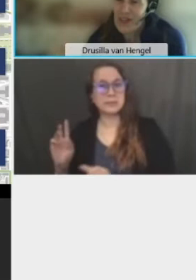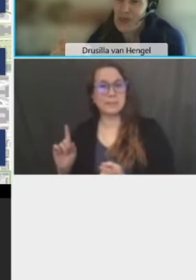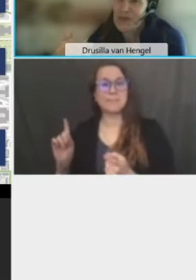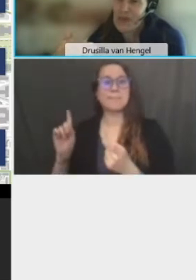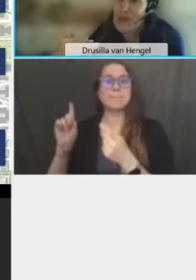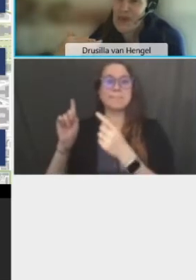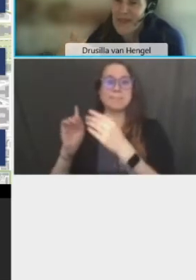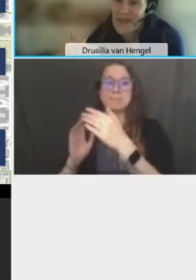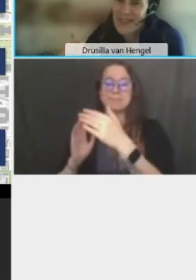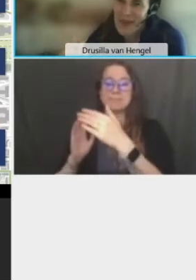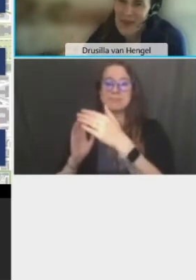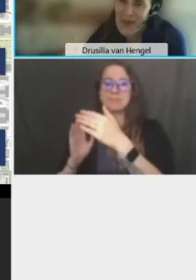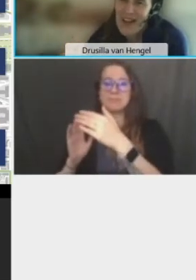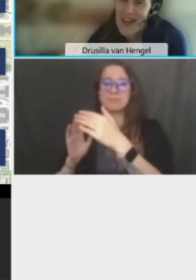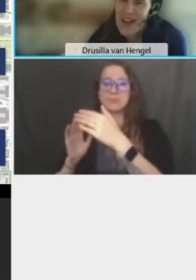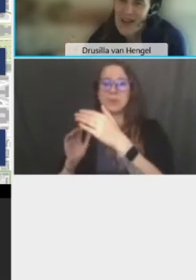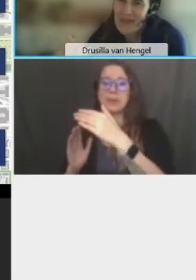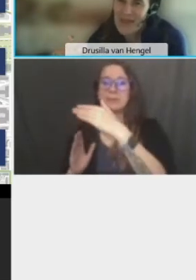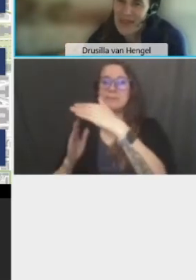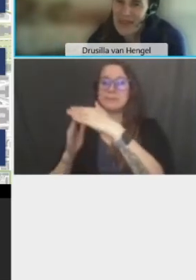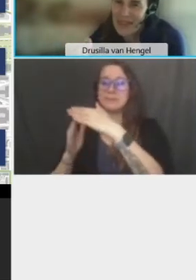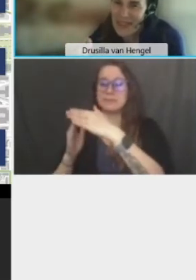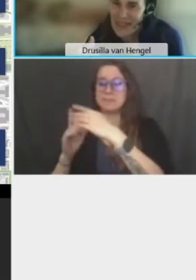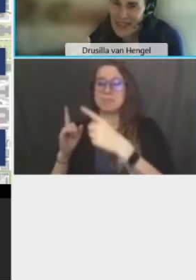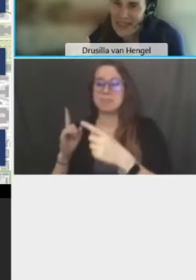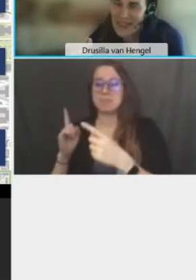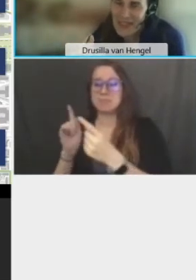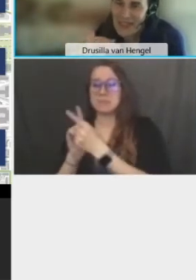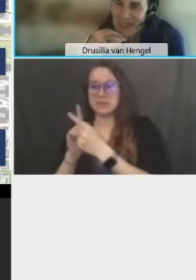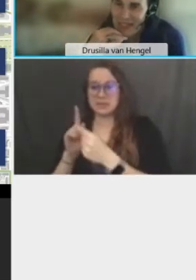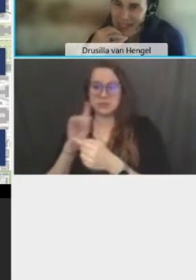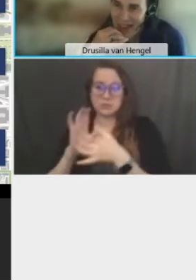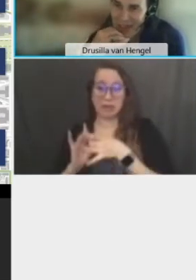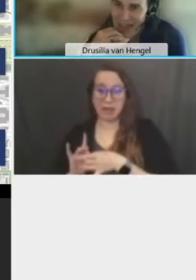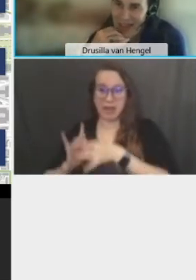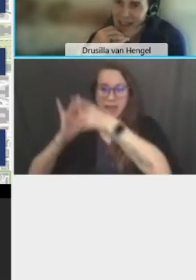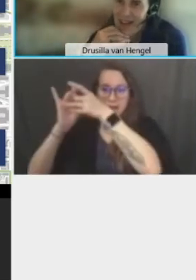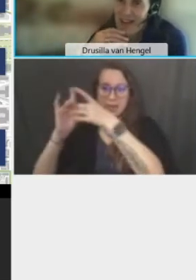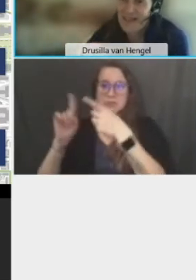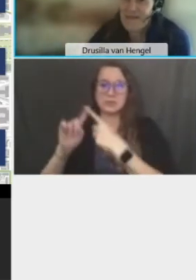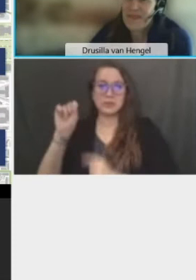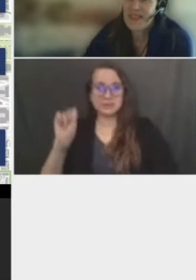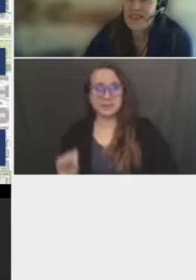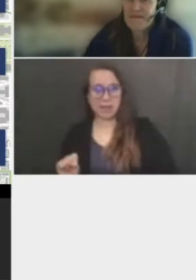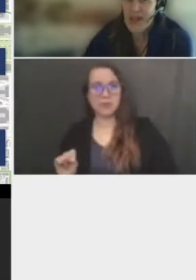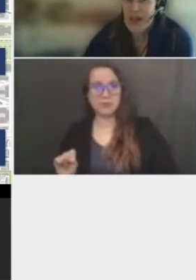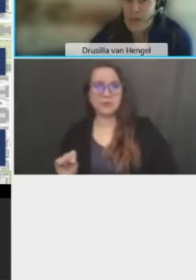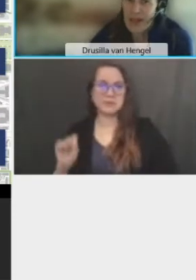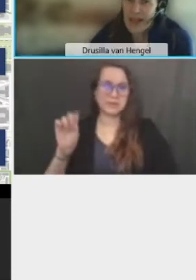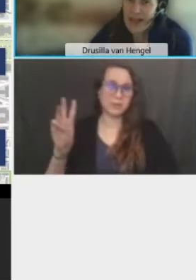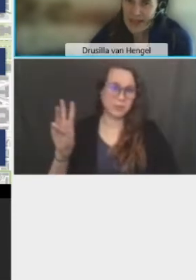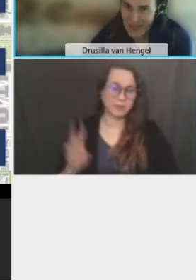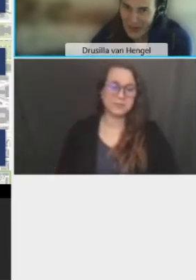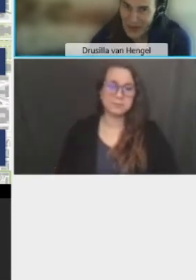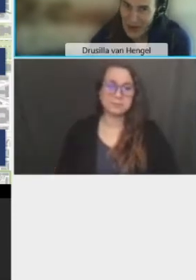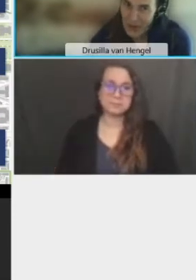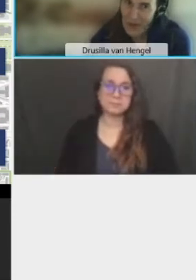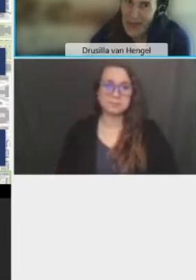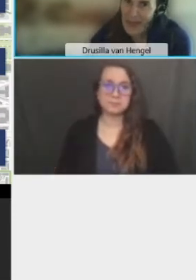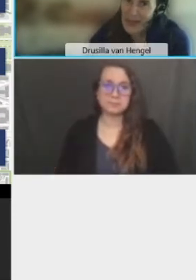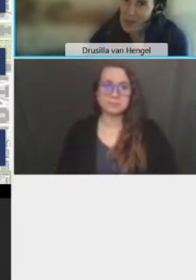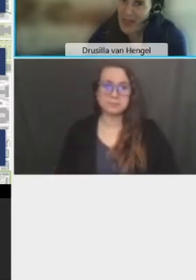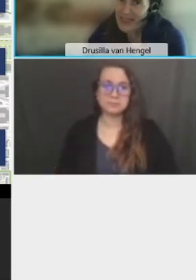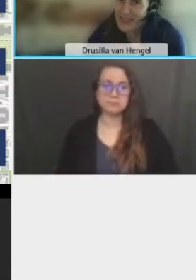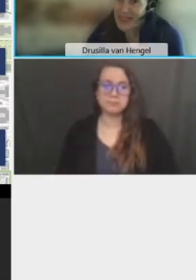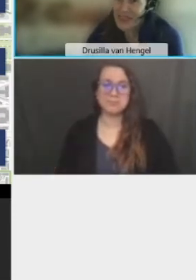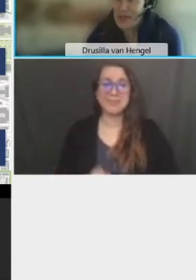that's scheduled for this summer to make the connection to the south. But And so, although